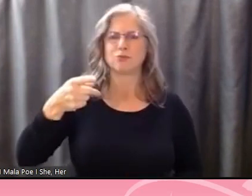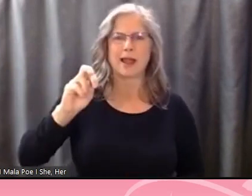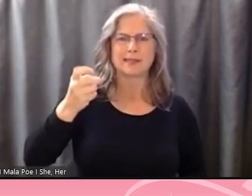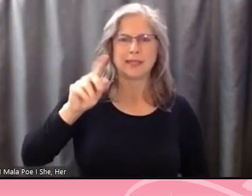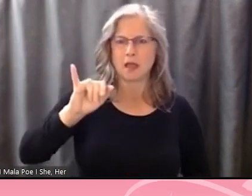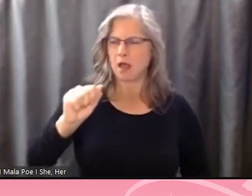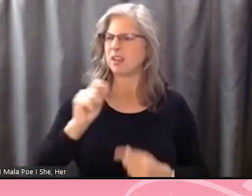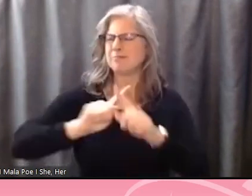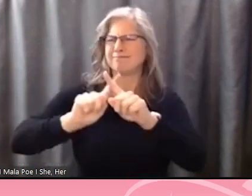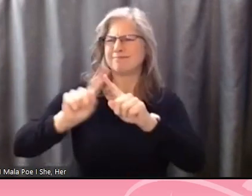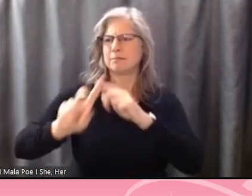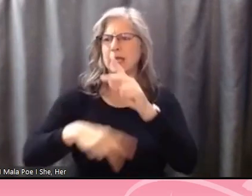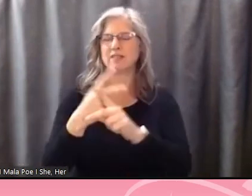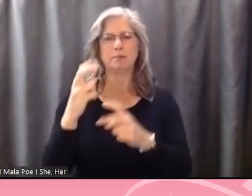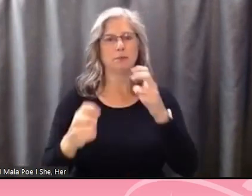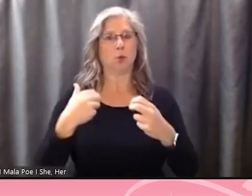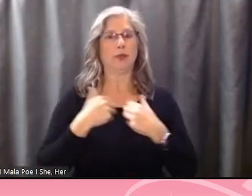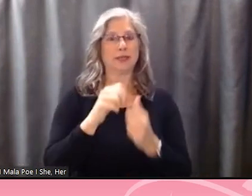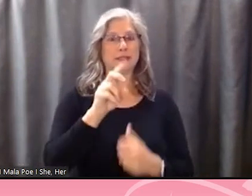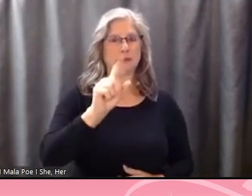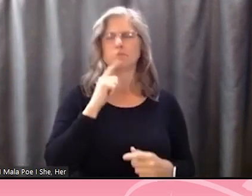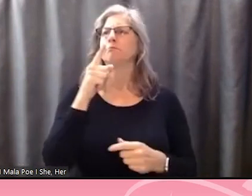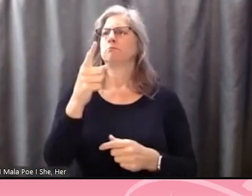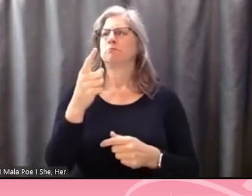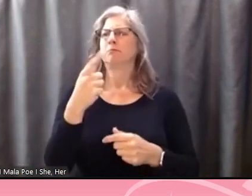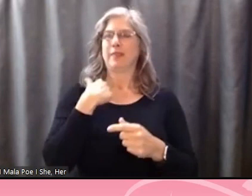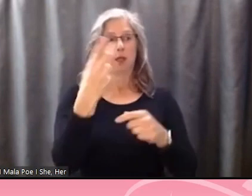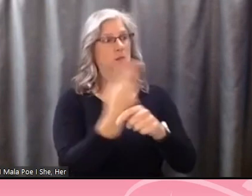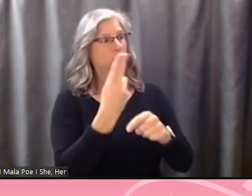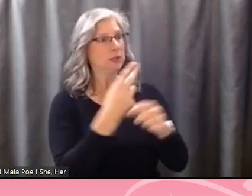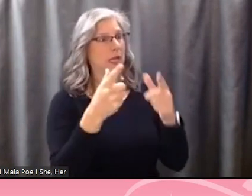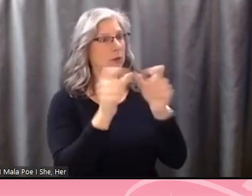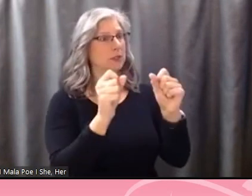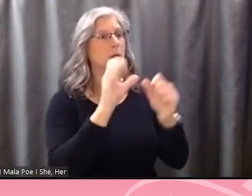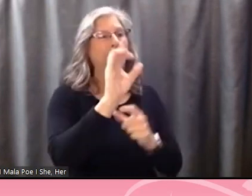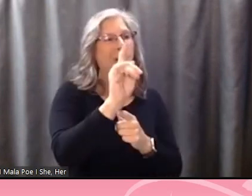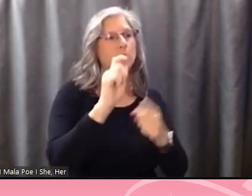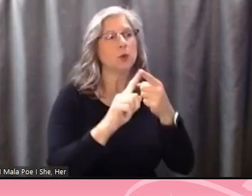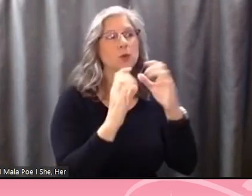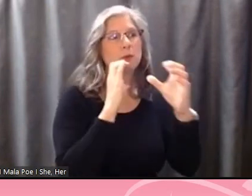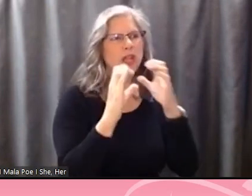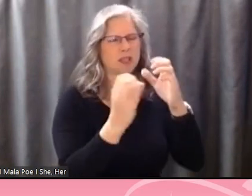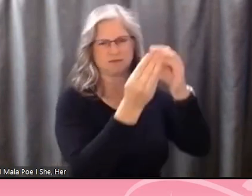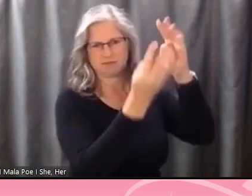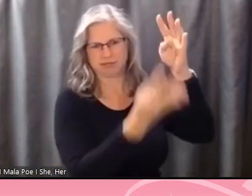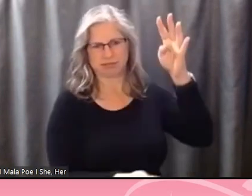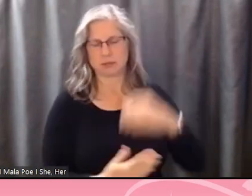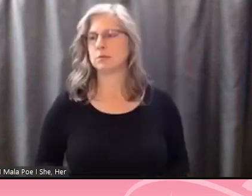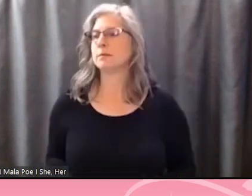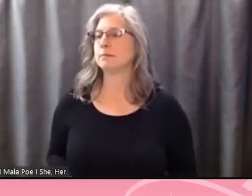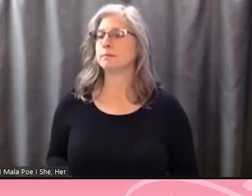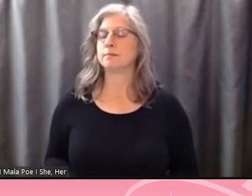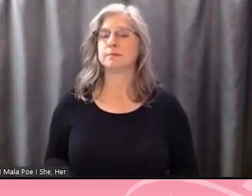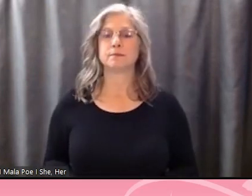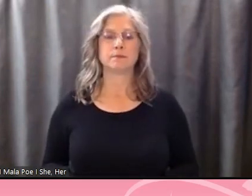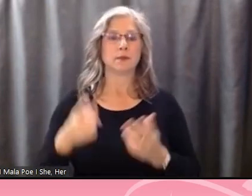short, any people that use the linguistic code to communicate. The research community can resolve